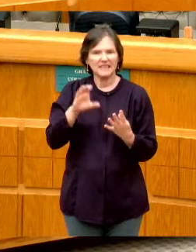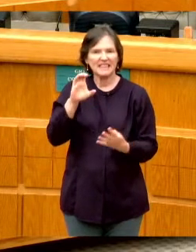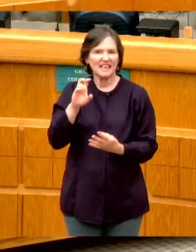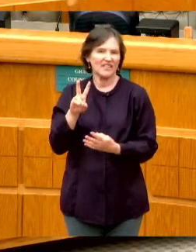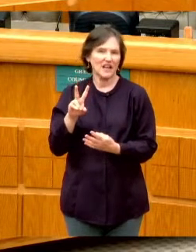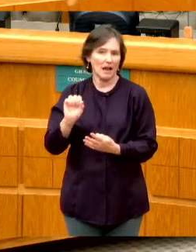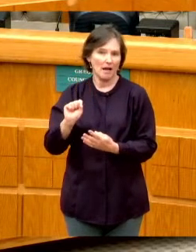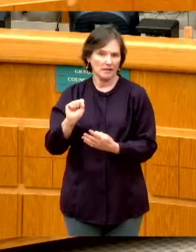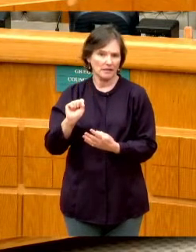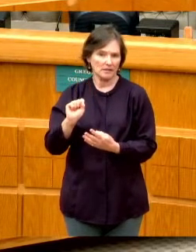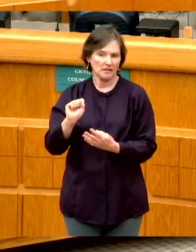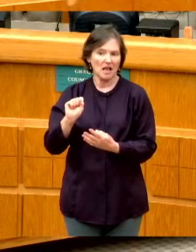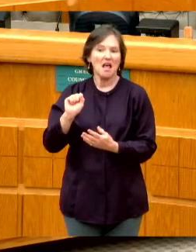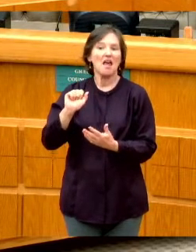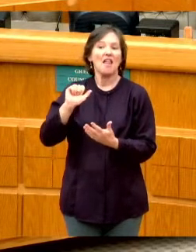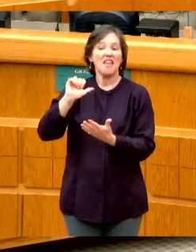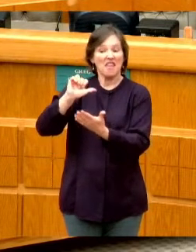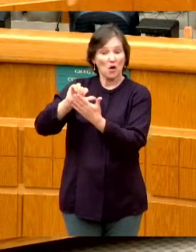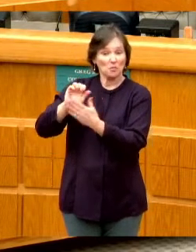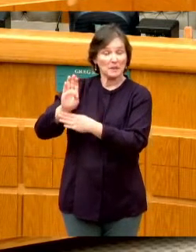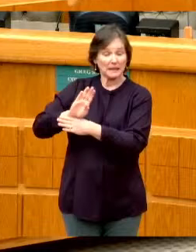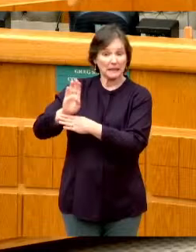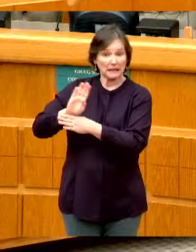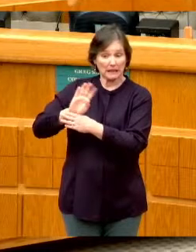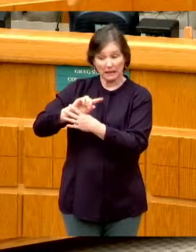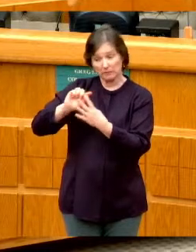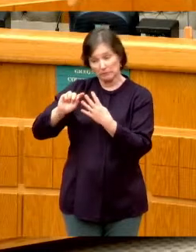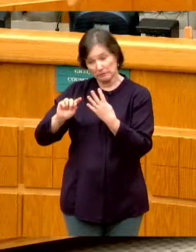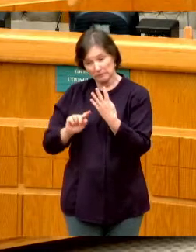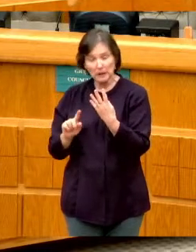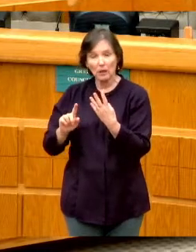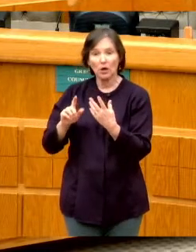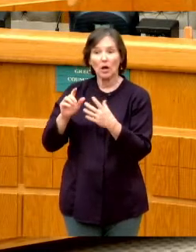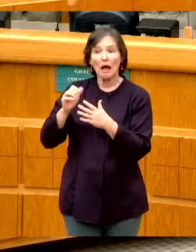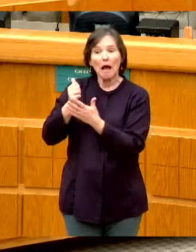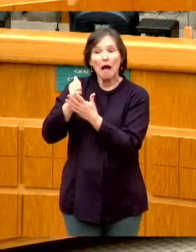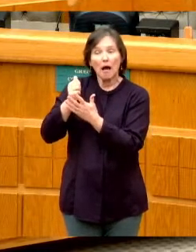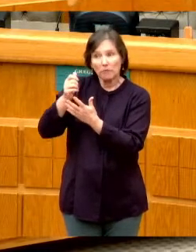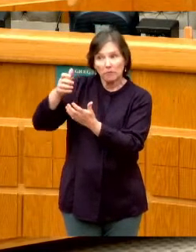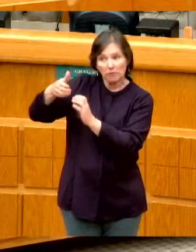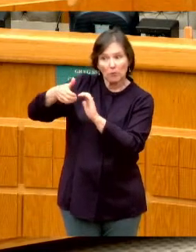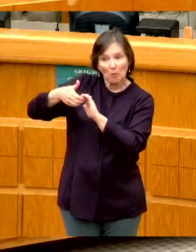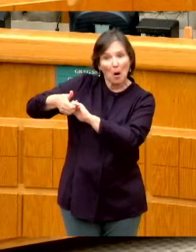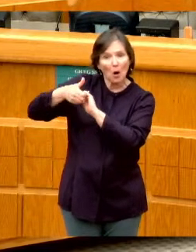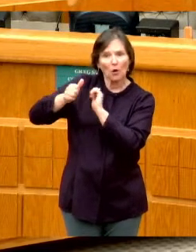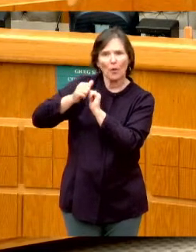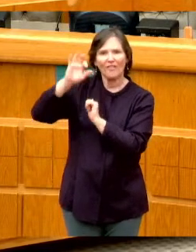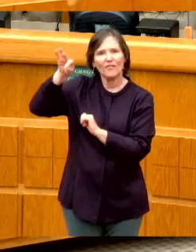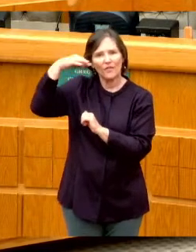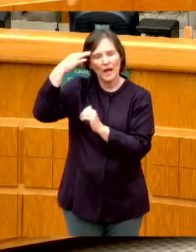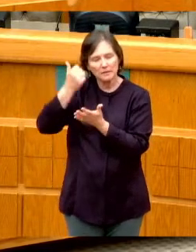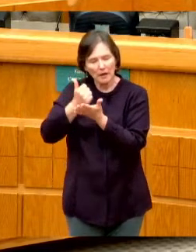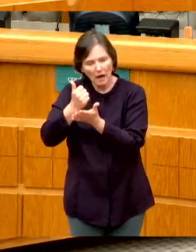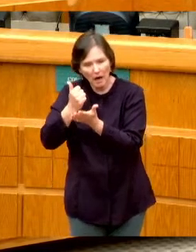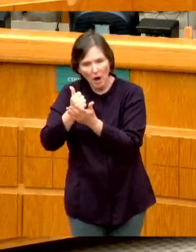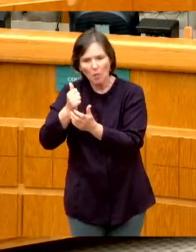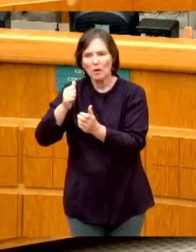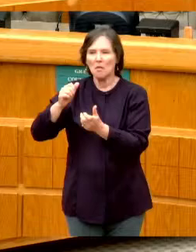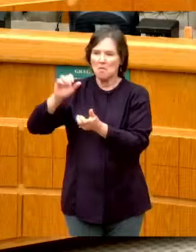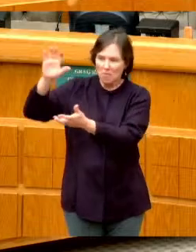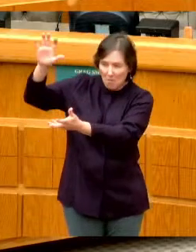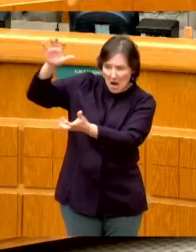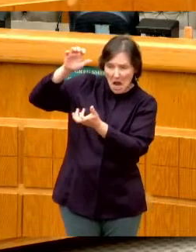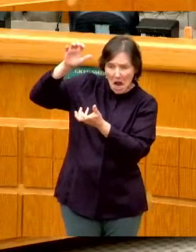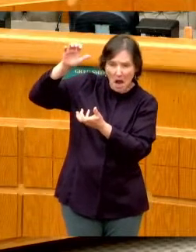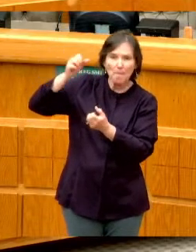large scale. And of course, in the large scale application, there's regional and local pharmacies that will benefit,